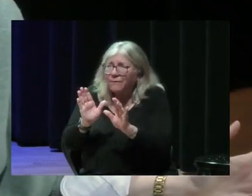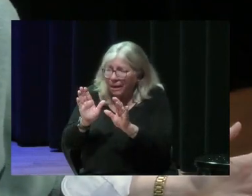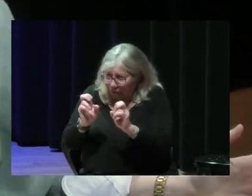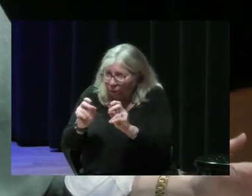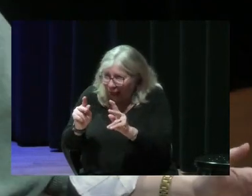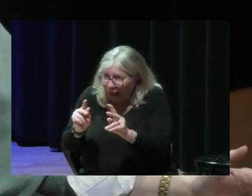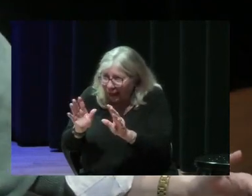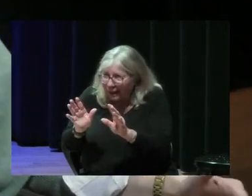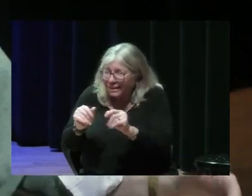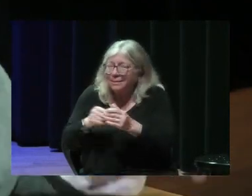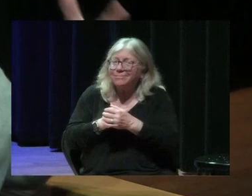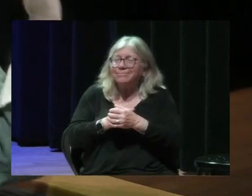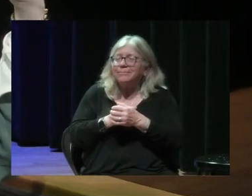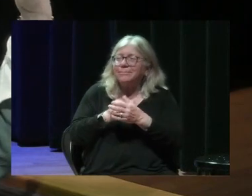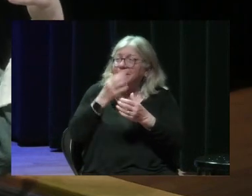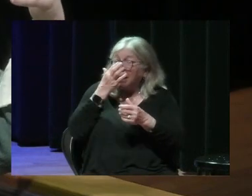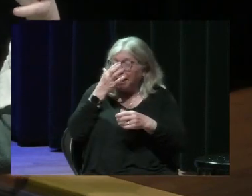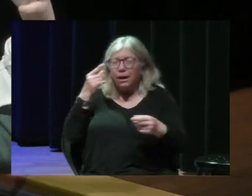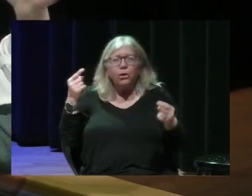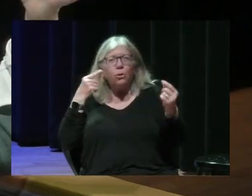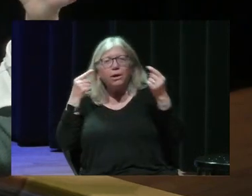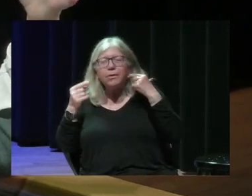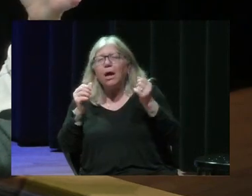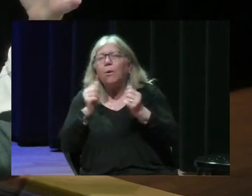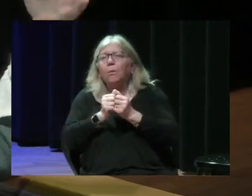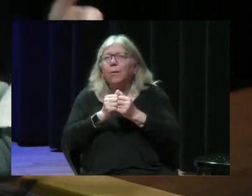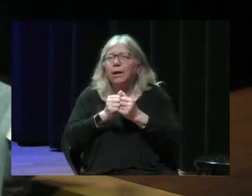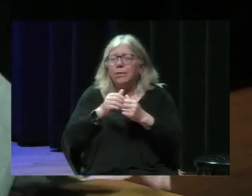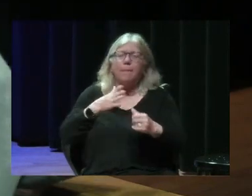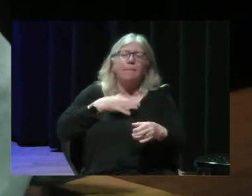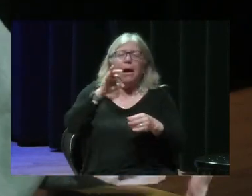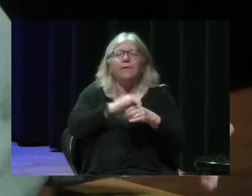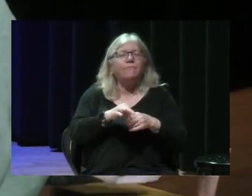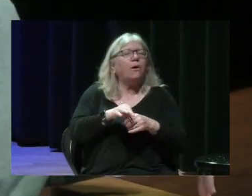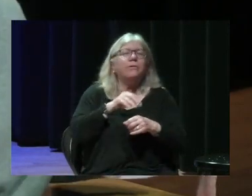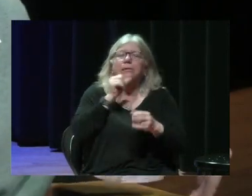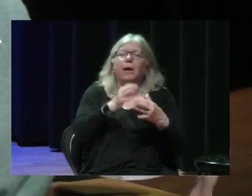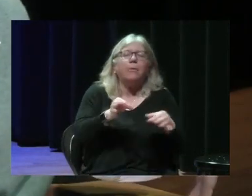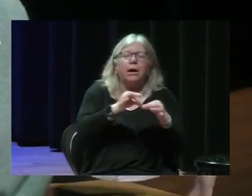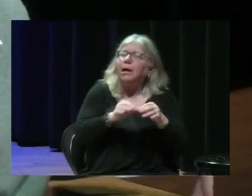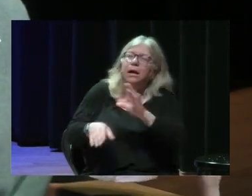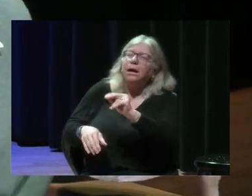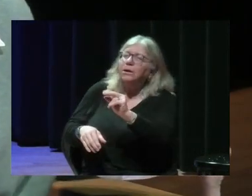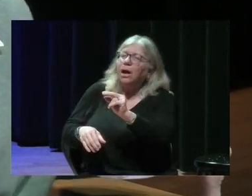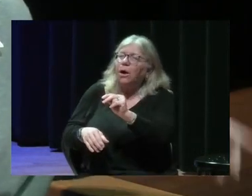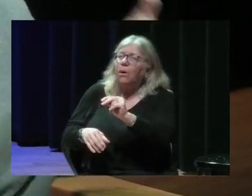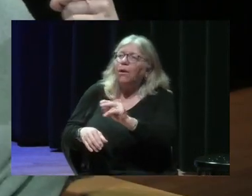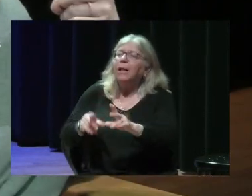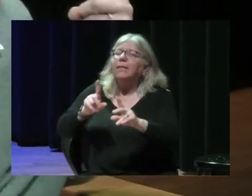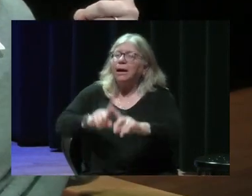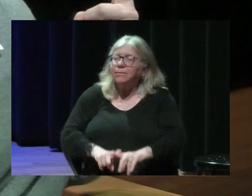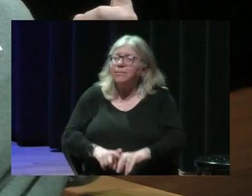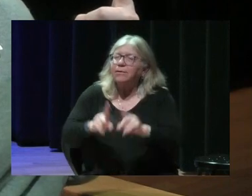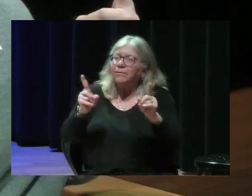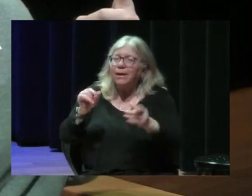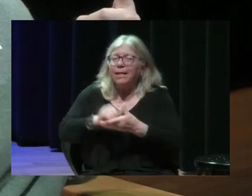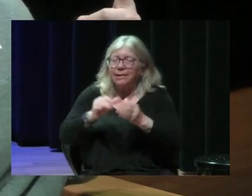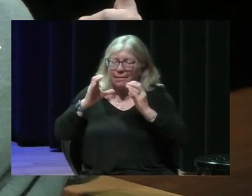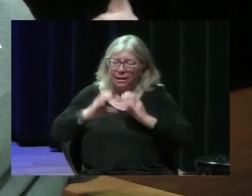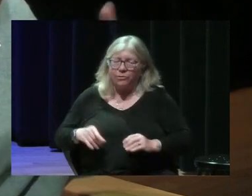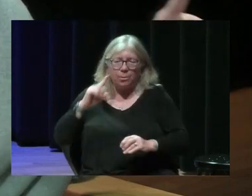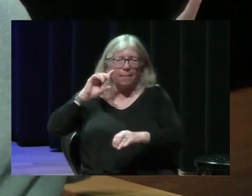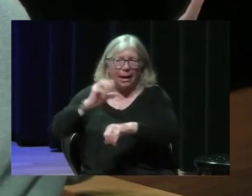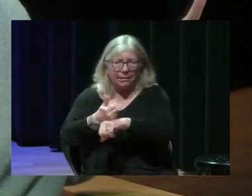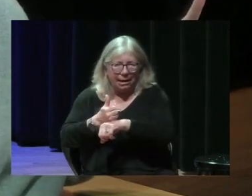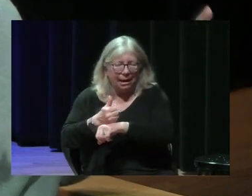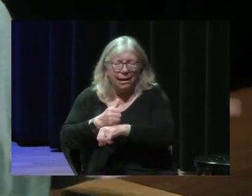okay. And you hear that with, like, well, my vote doesn't matter. No, your vote's not determinative. That's different. That's that consumer mindset, right?